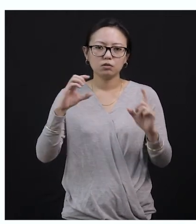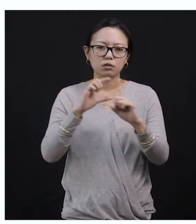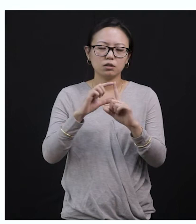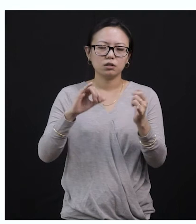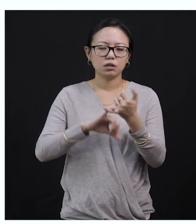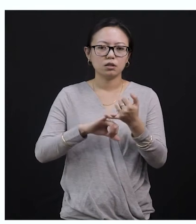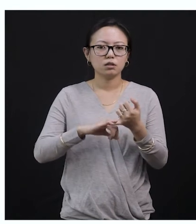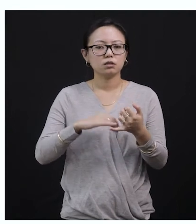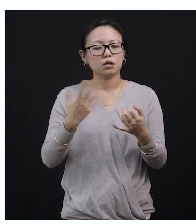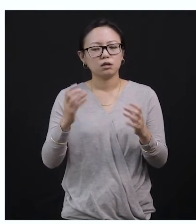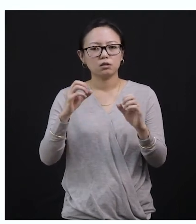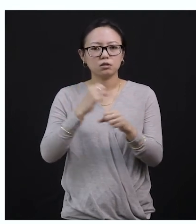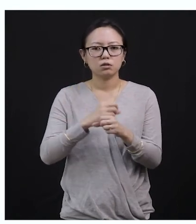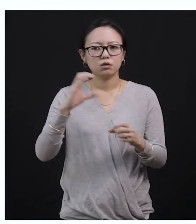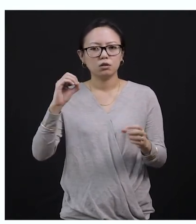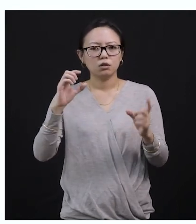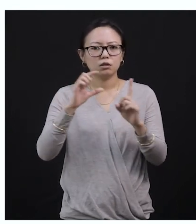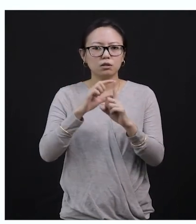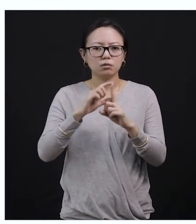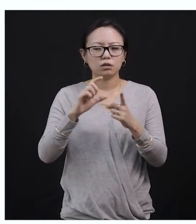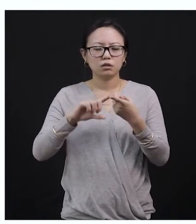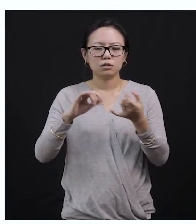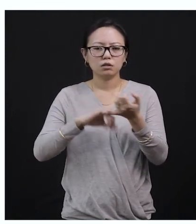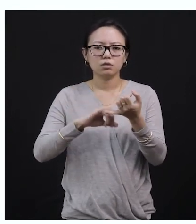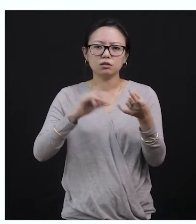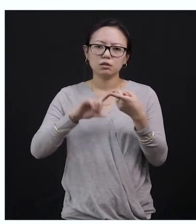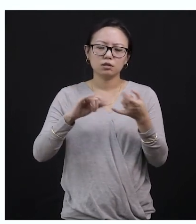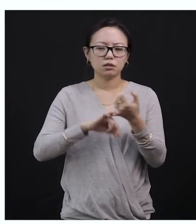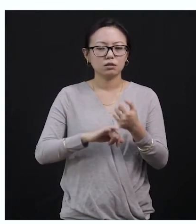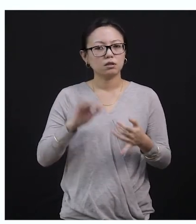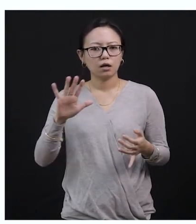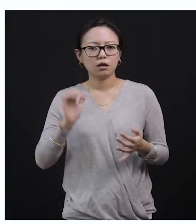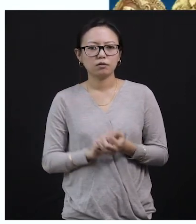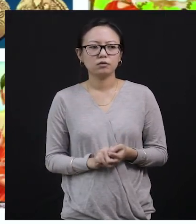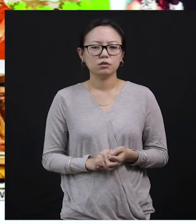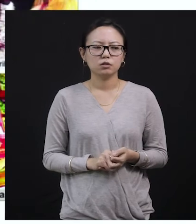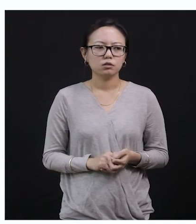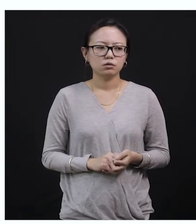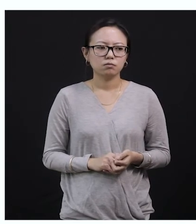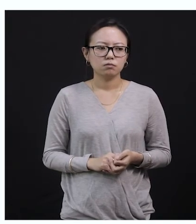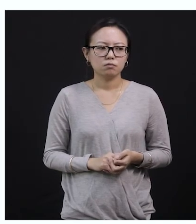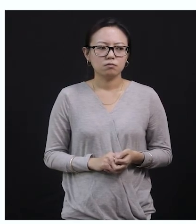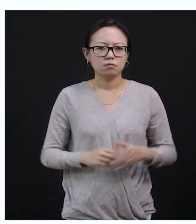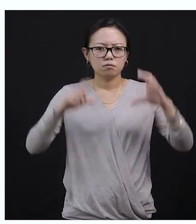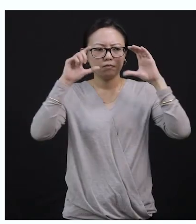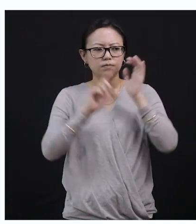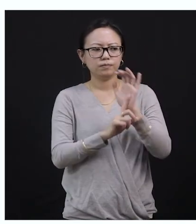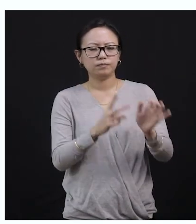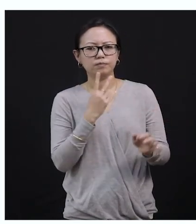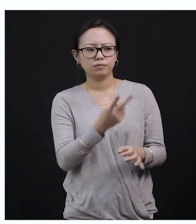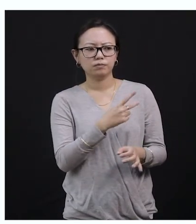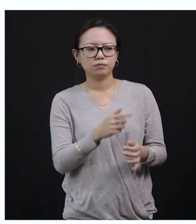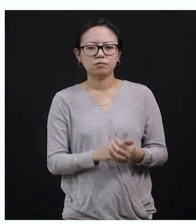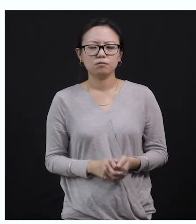main gods that they worship was Lord Mahavira and Lord Buddha. Okay, now with the help of this picture, I